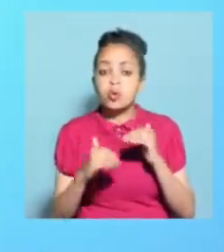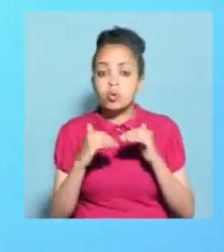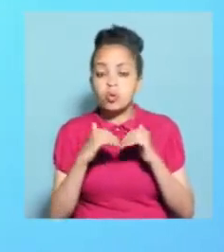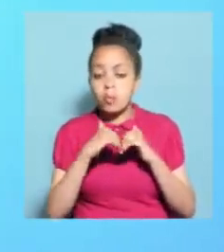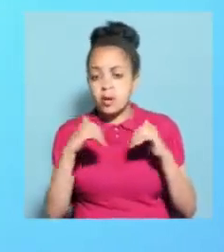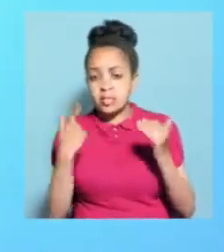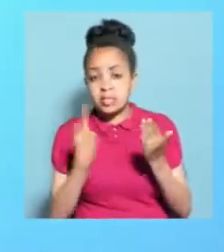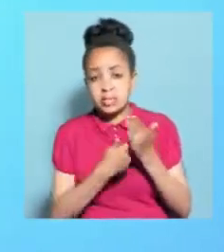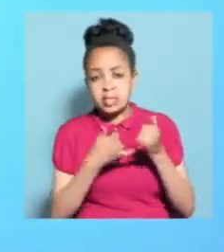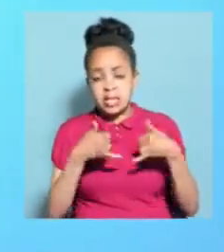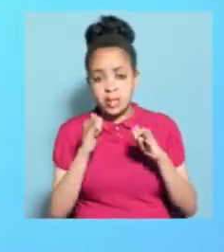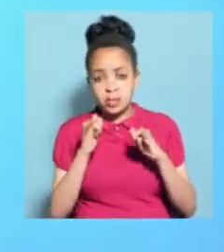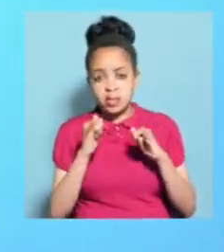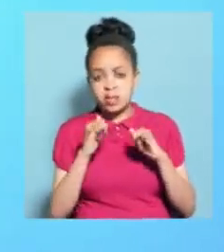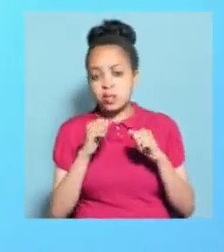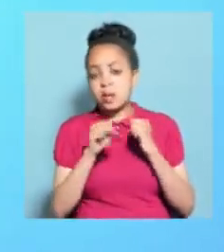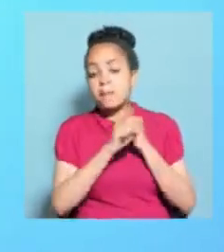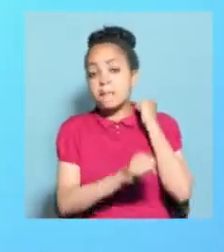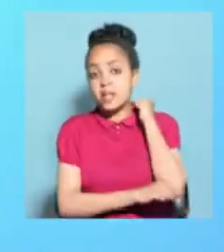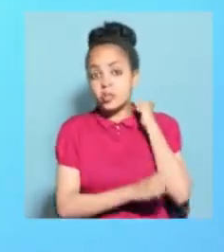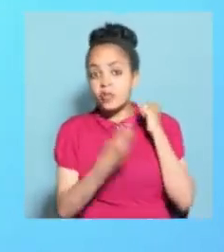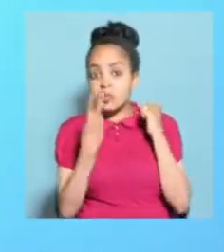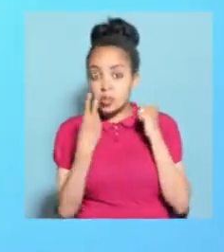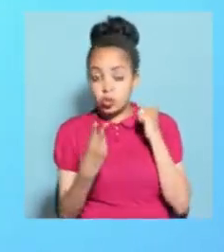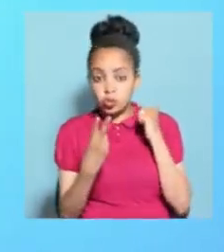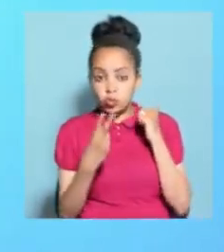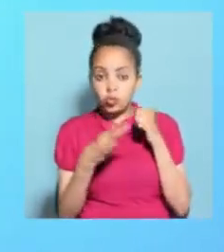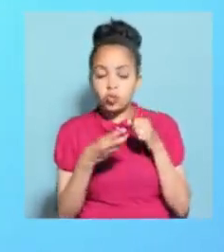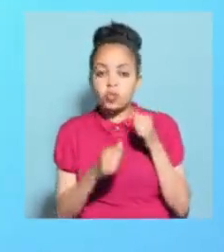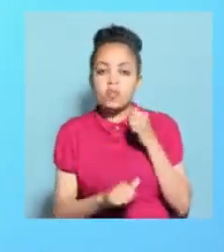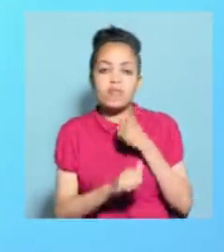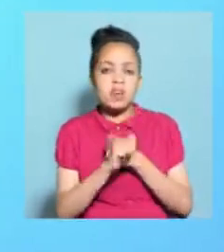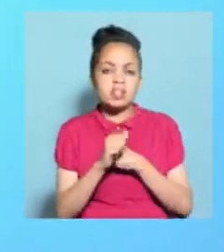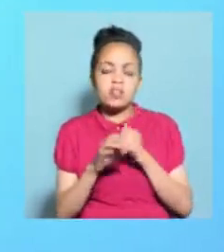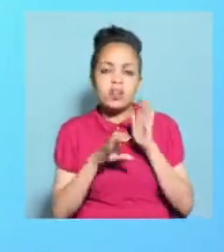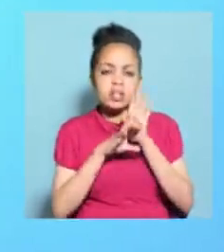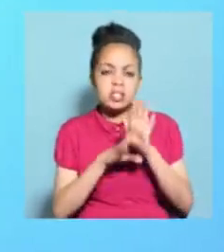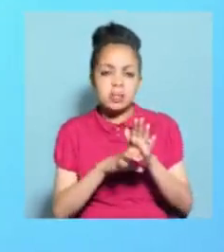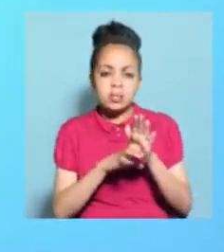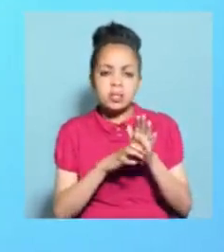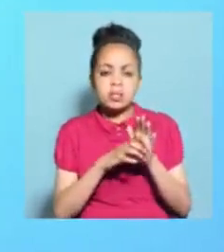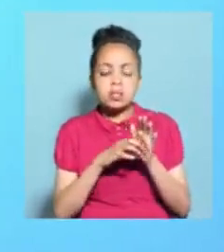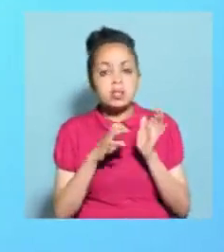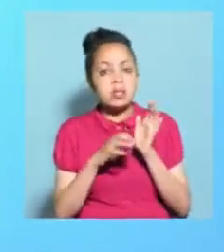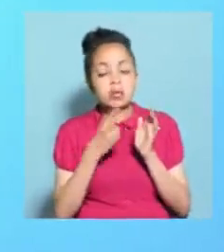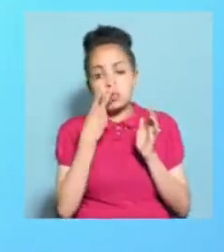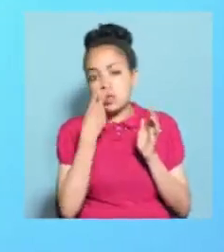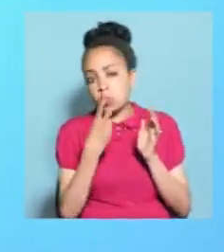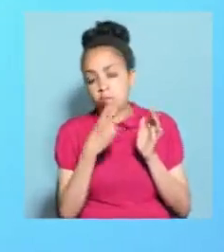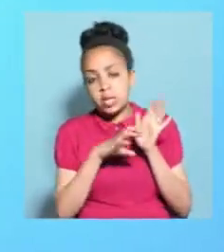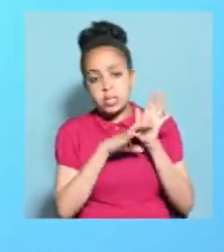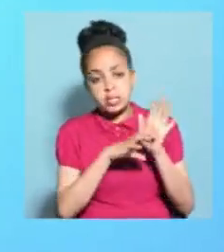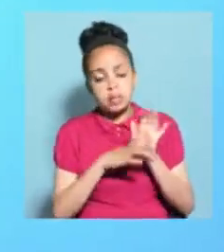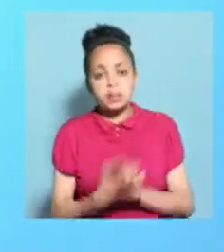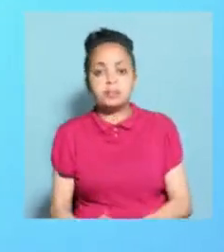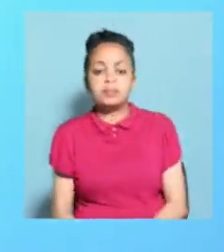of this inhibitor is based on these two factors. For example, let me perform this example together.